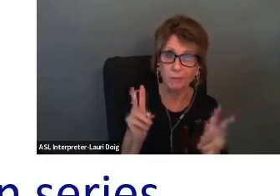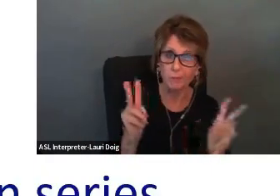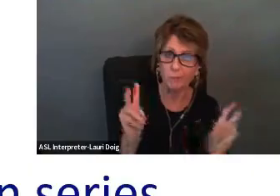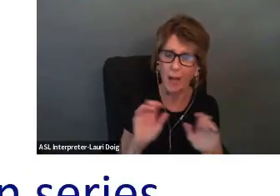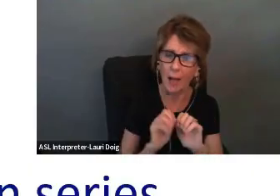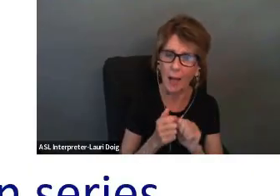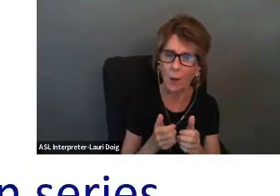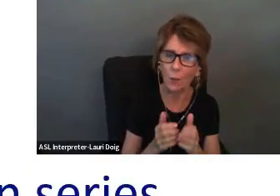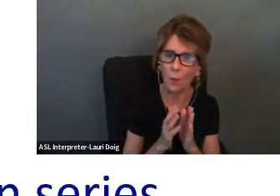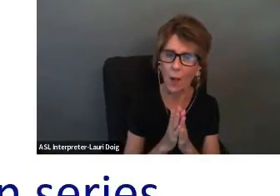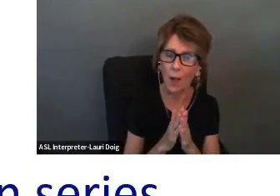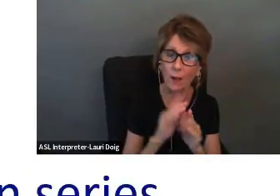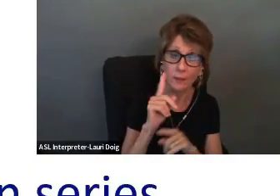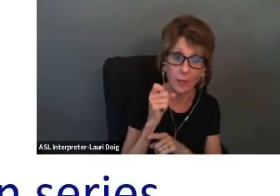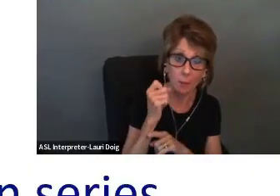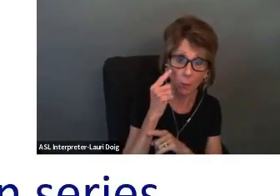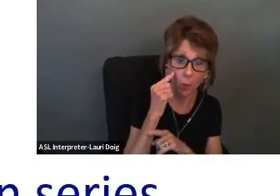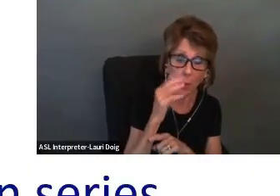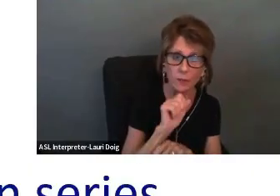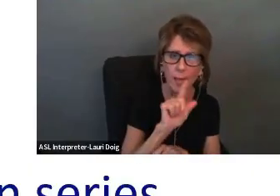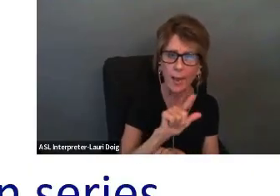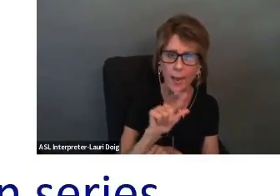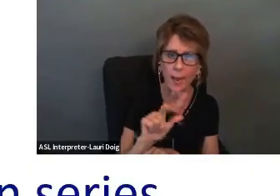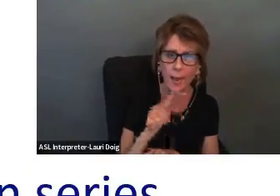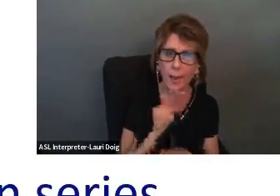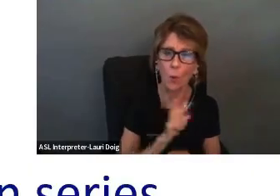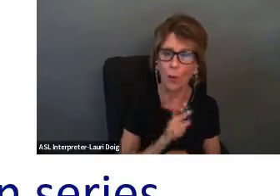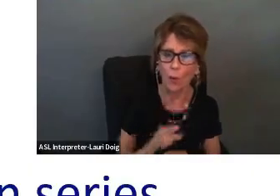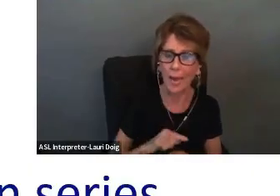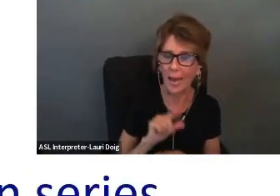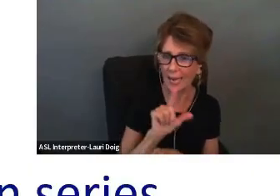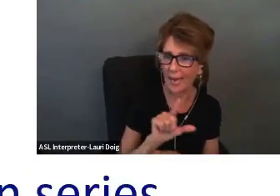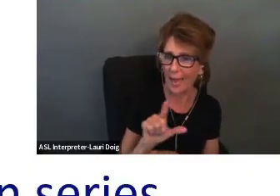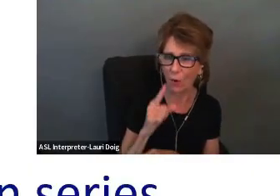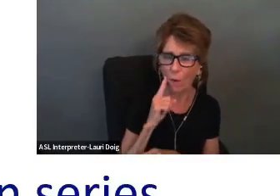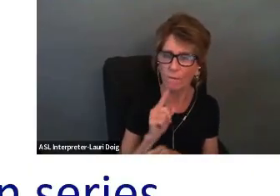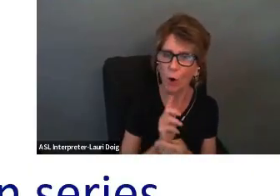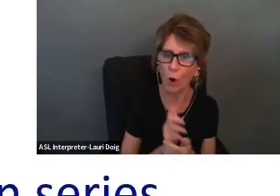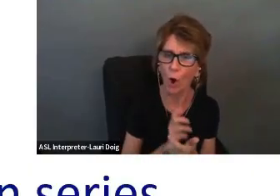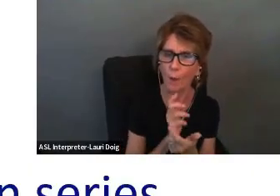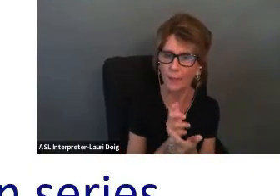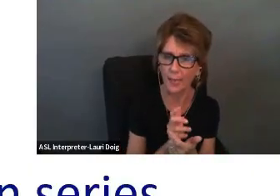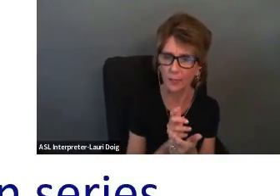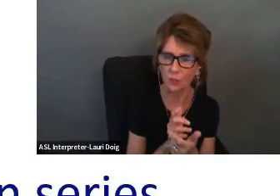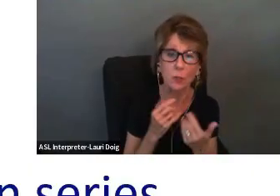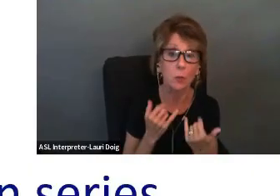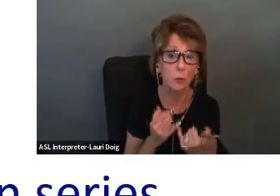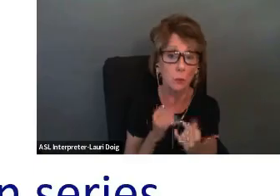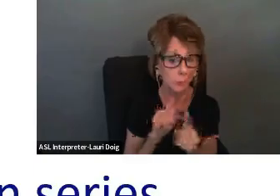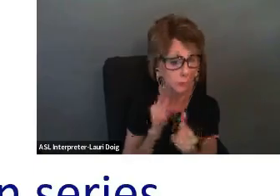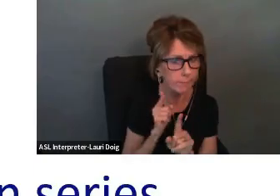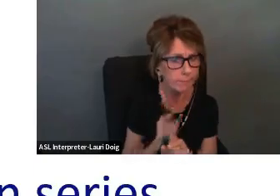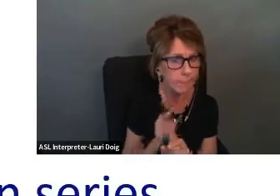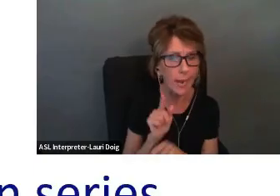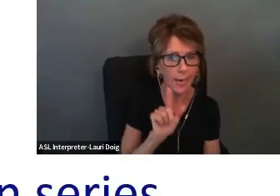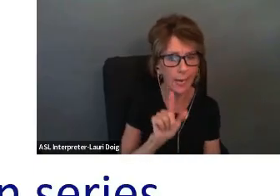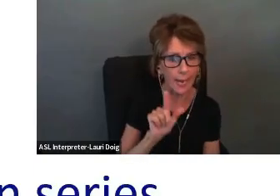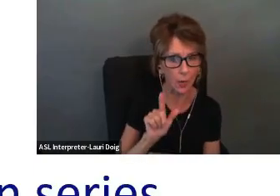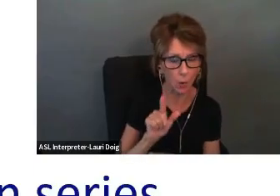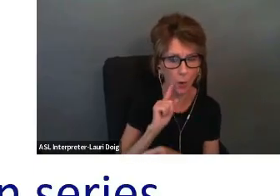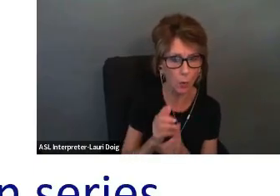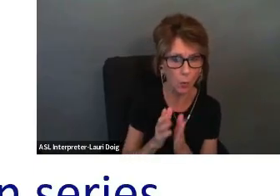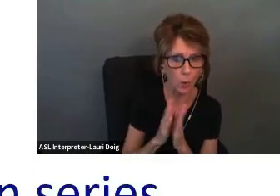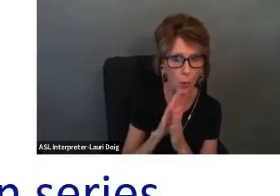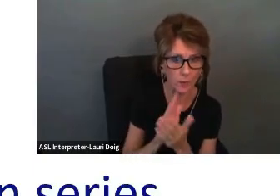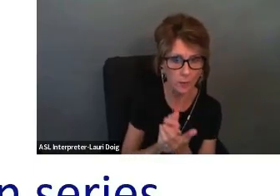for accommodation. Today's webinar is on asking landlords for accommodation and will feature discussions on understanding